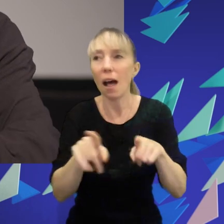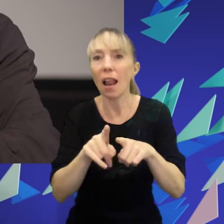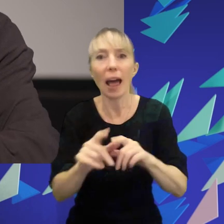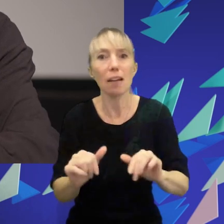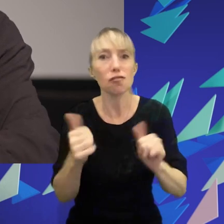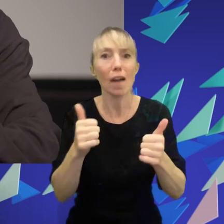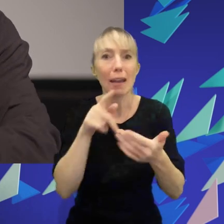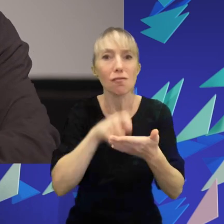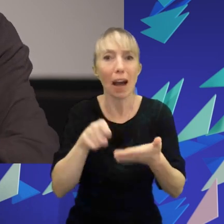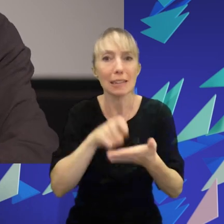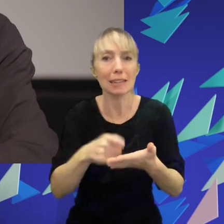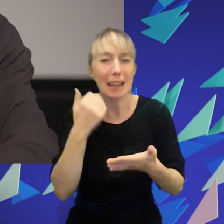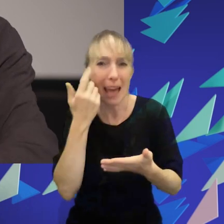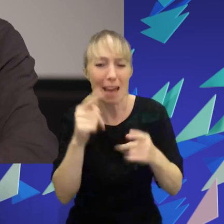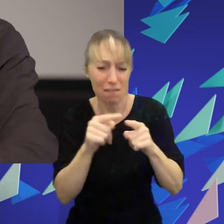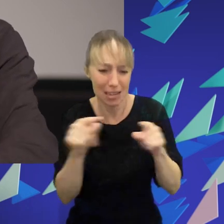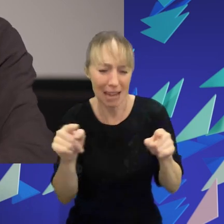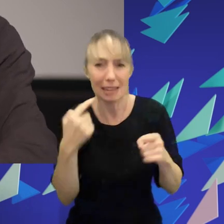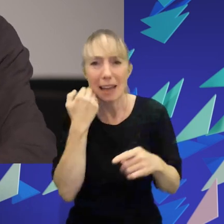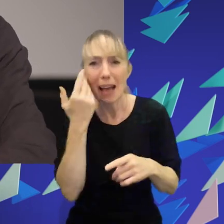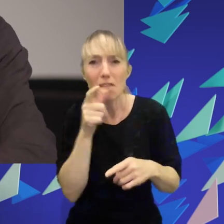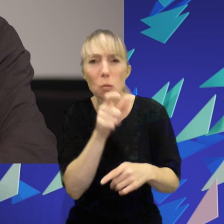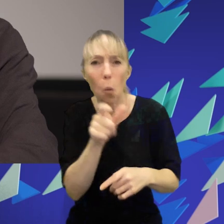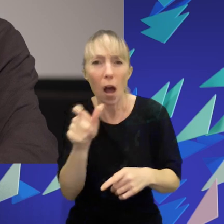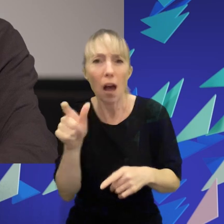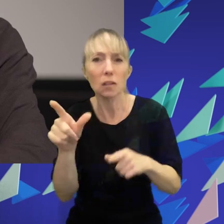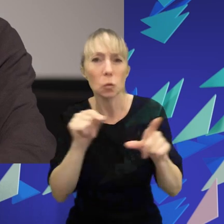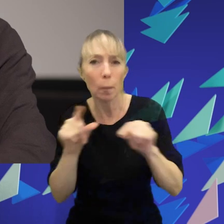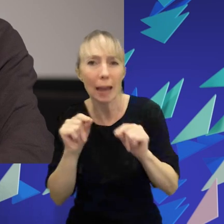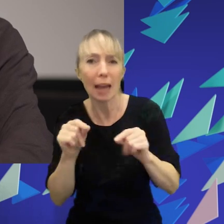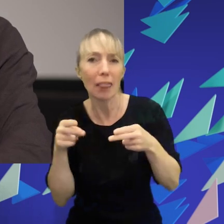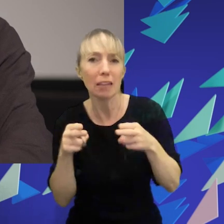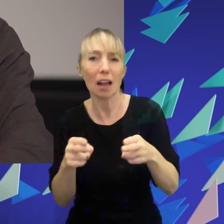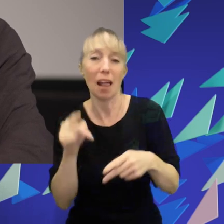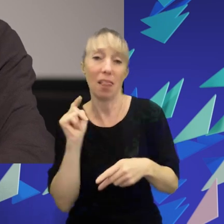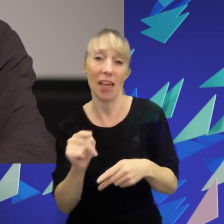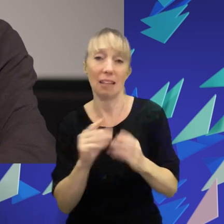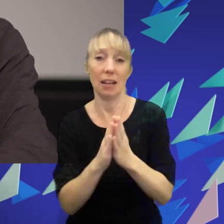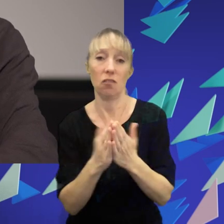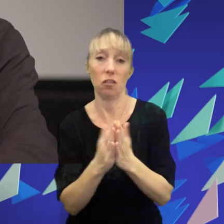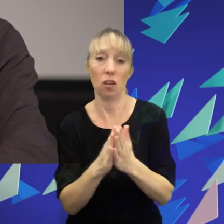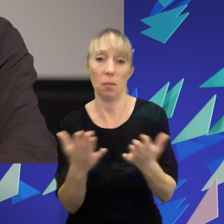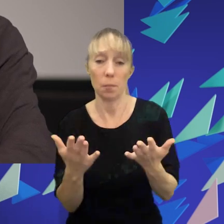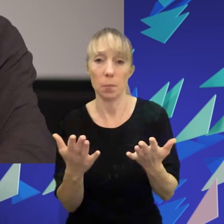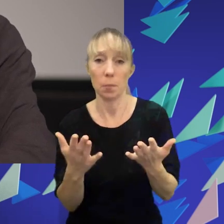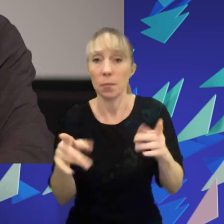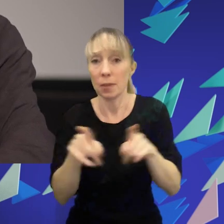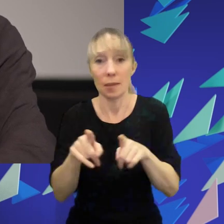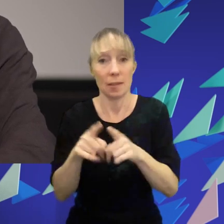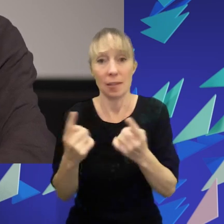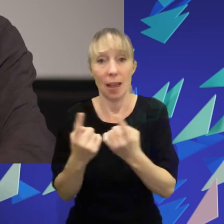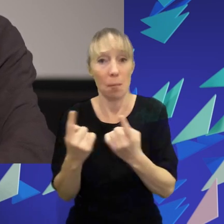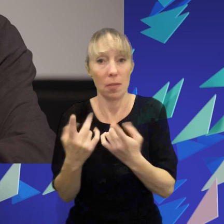great writers, right? Every sentence, every word that is chosen, all the style, that's what really is literature, right? It's the same